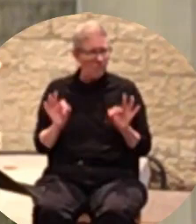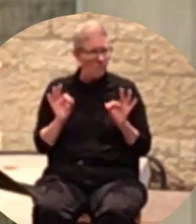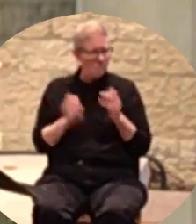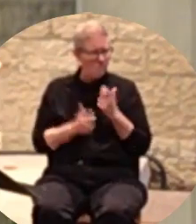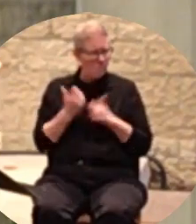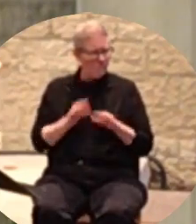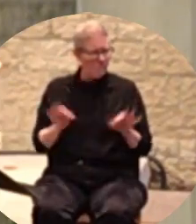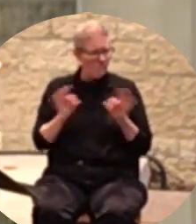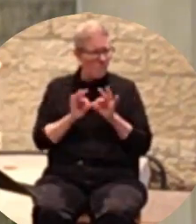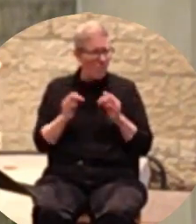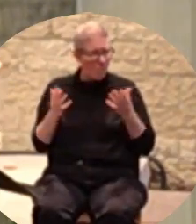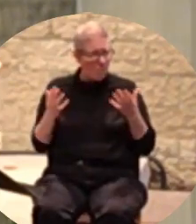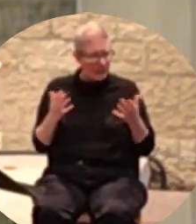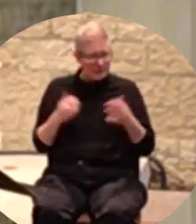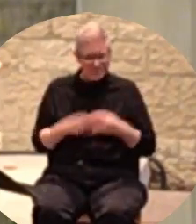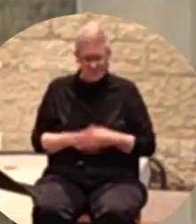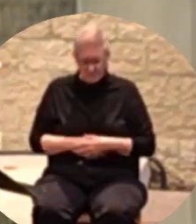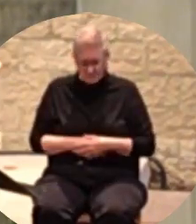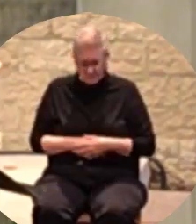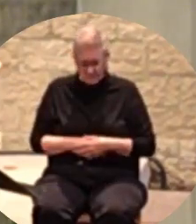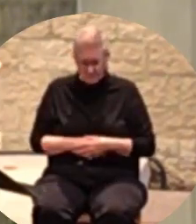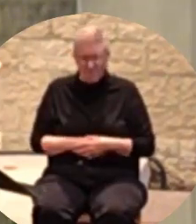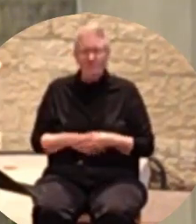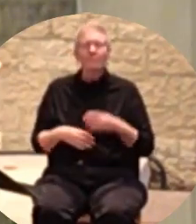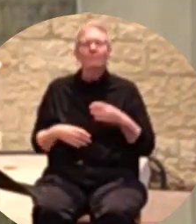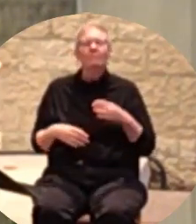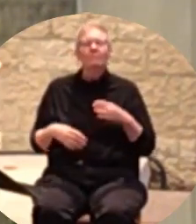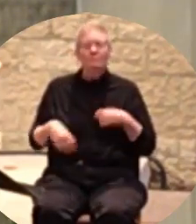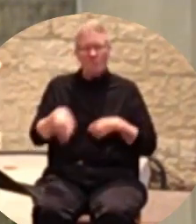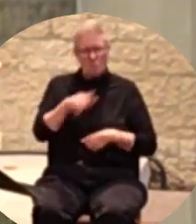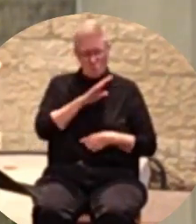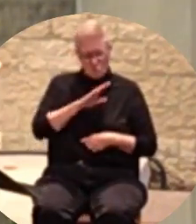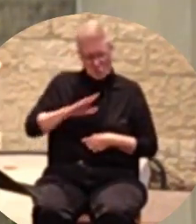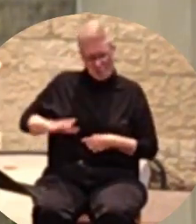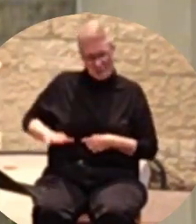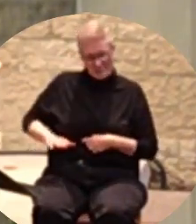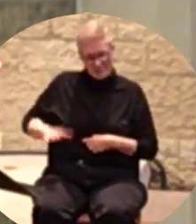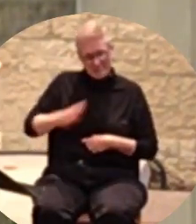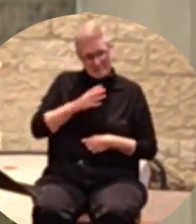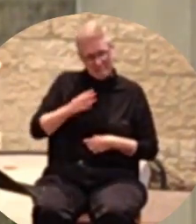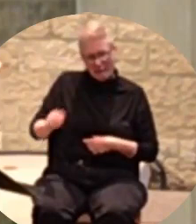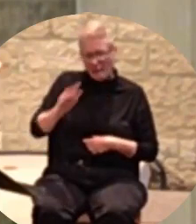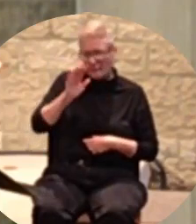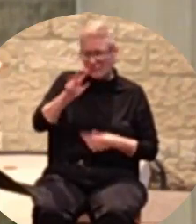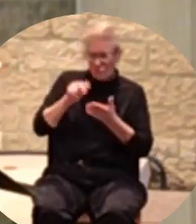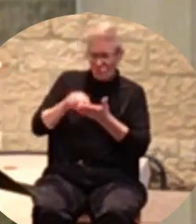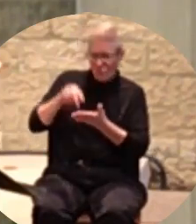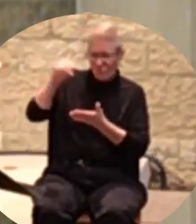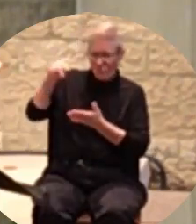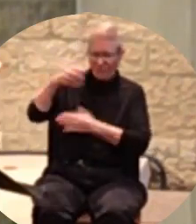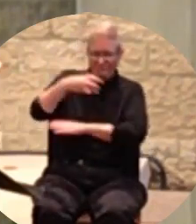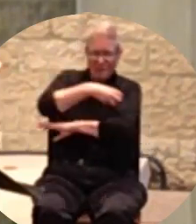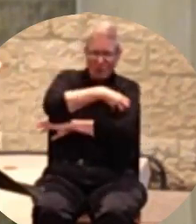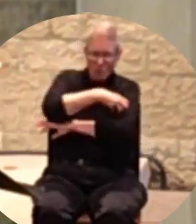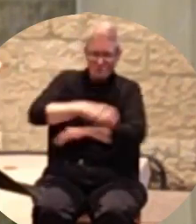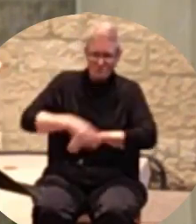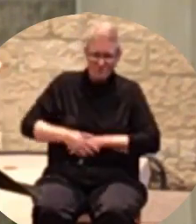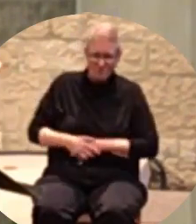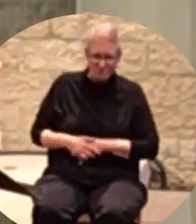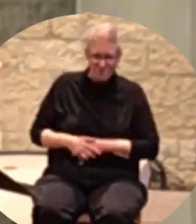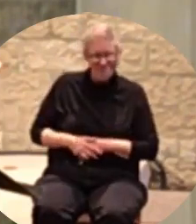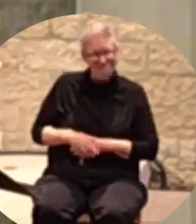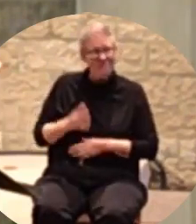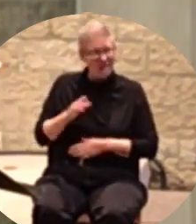the resurrecting power of the Christ. And that beautiful resurrecting power of the Christ that was in